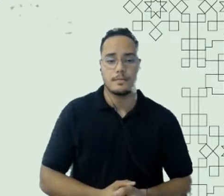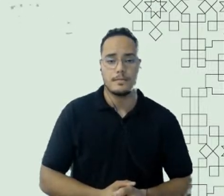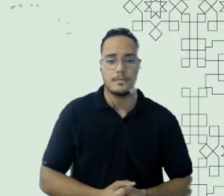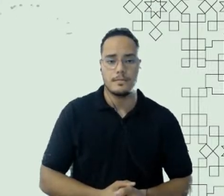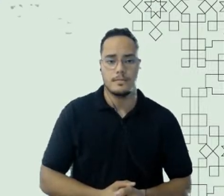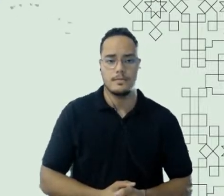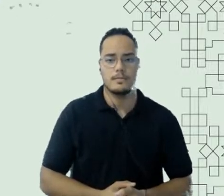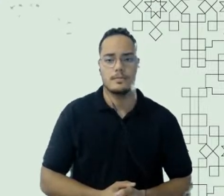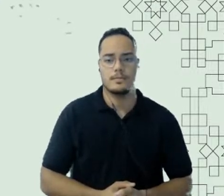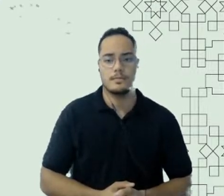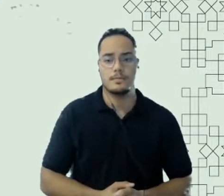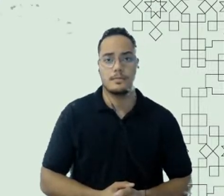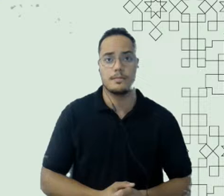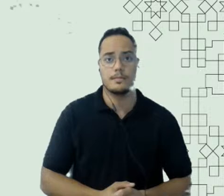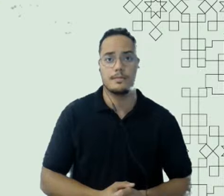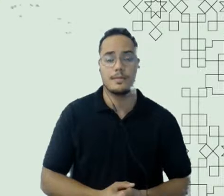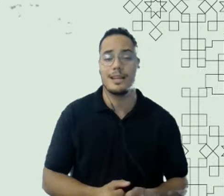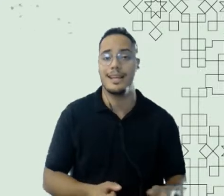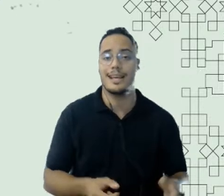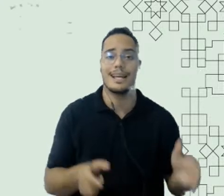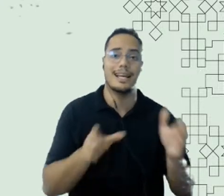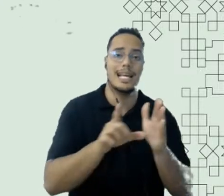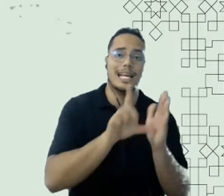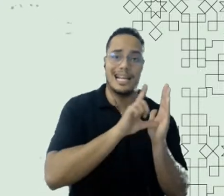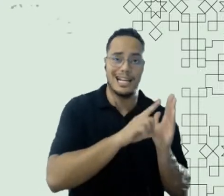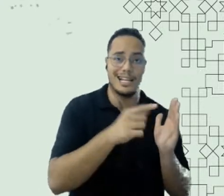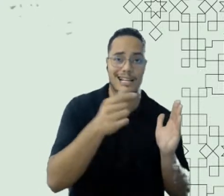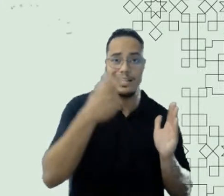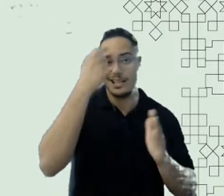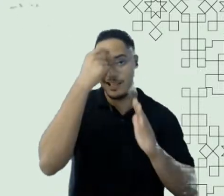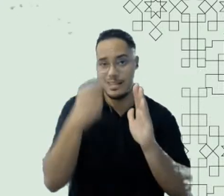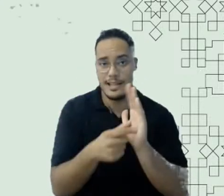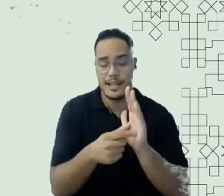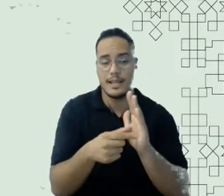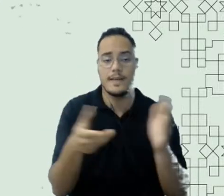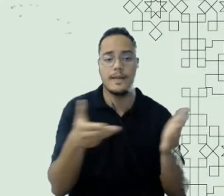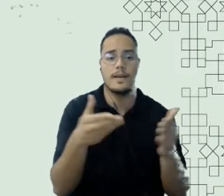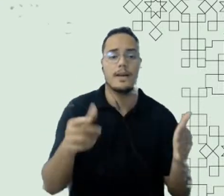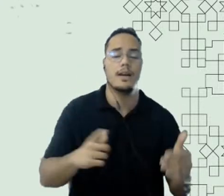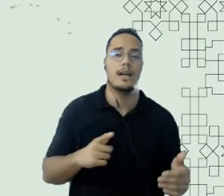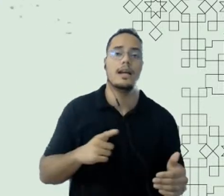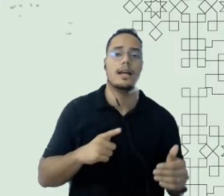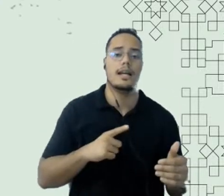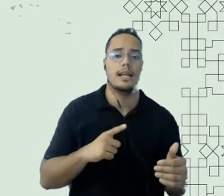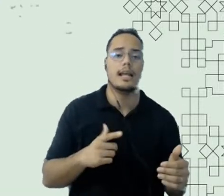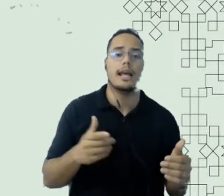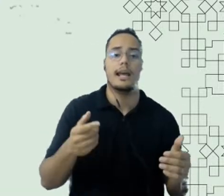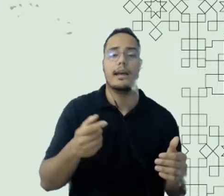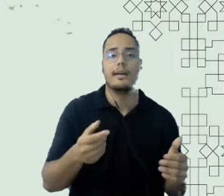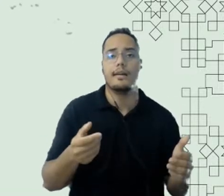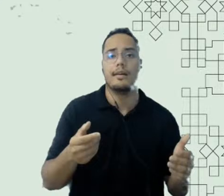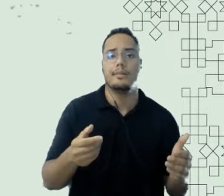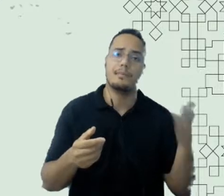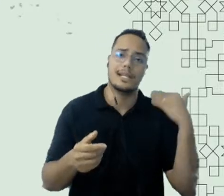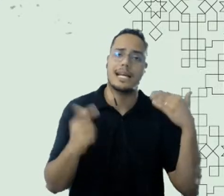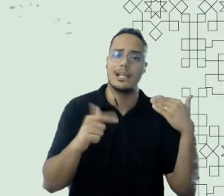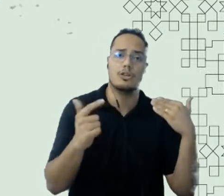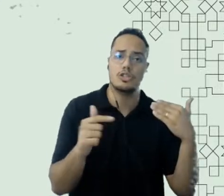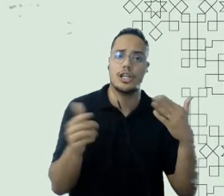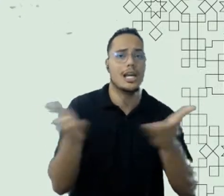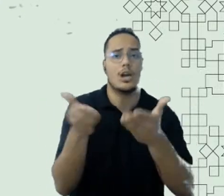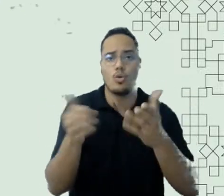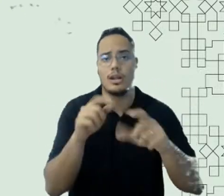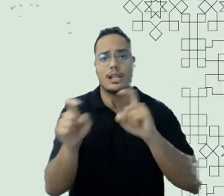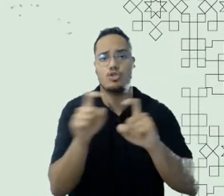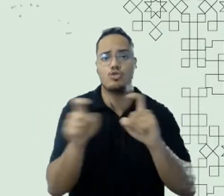have the discussion of AI Act in Europe, but the directive is about copyright. So how